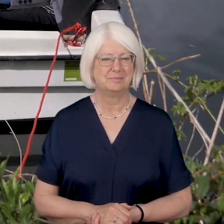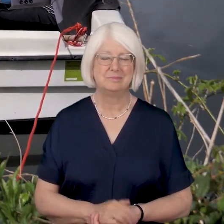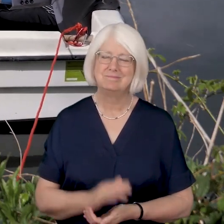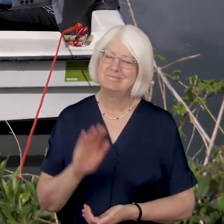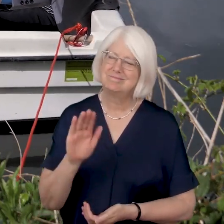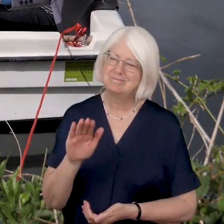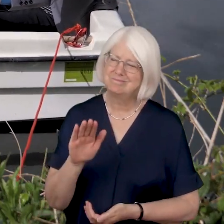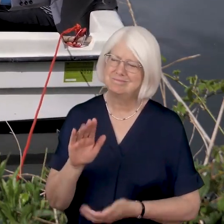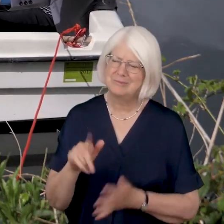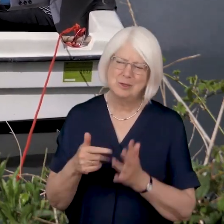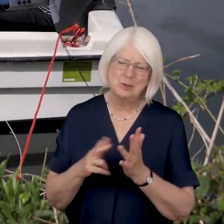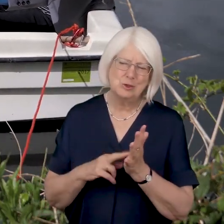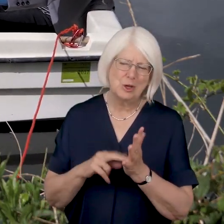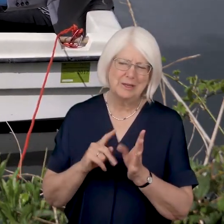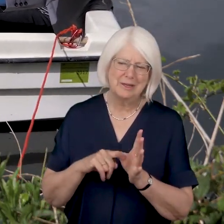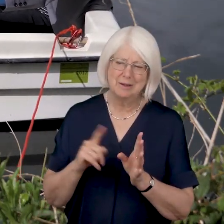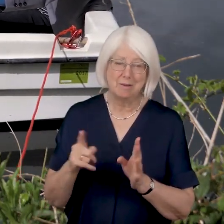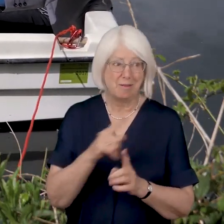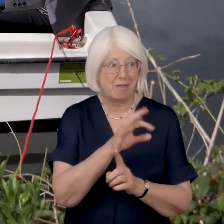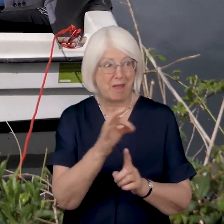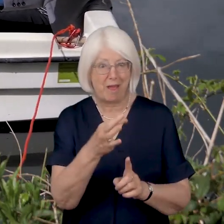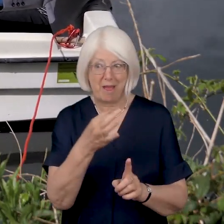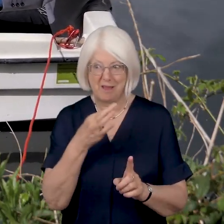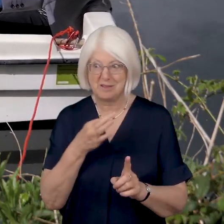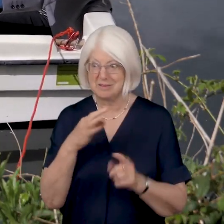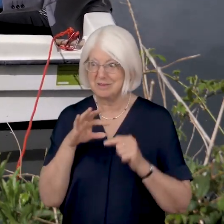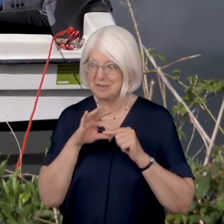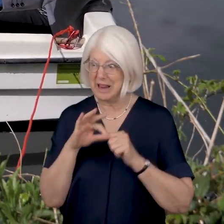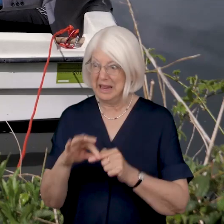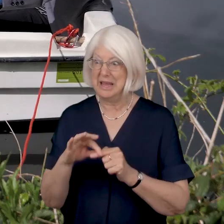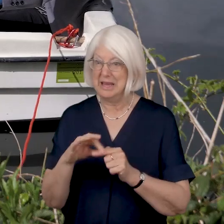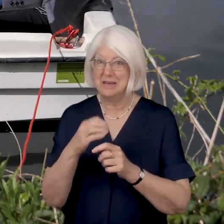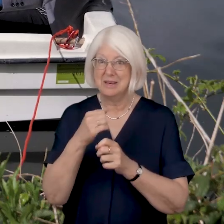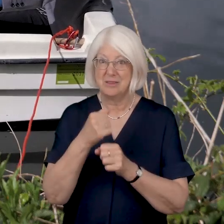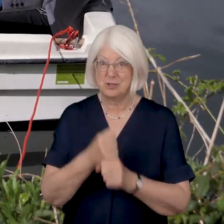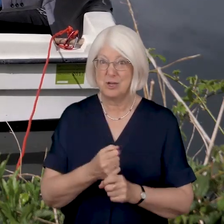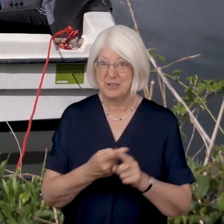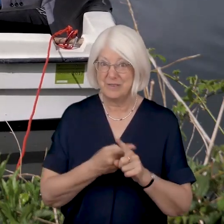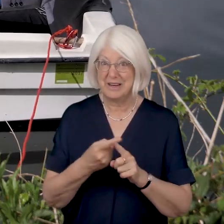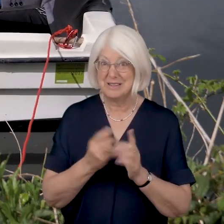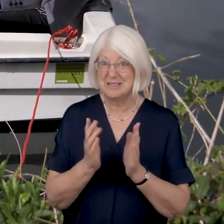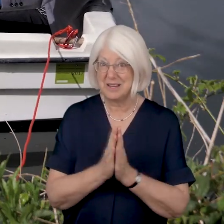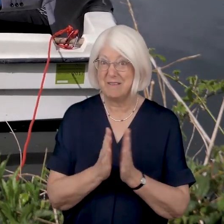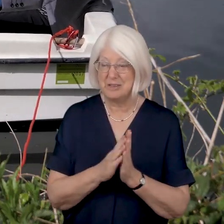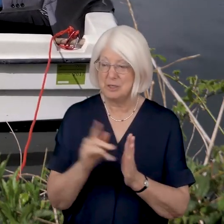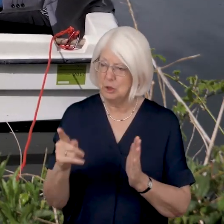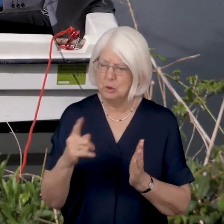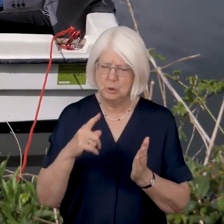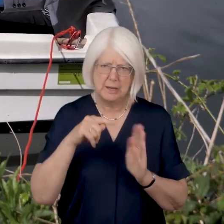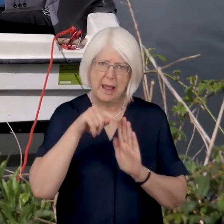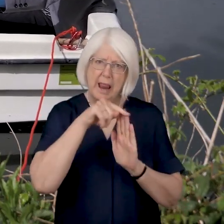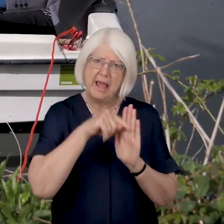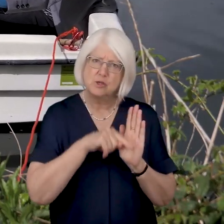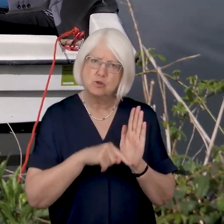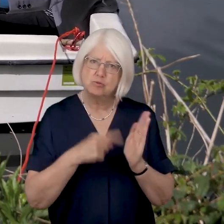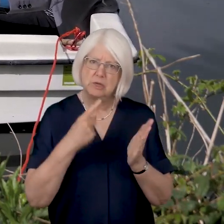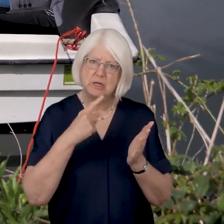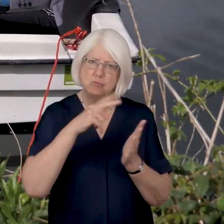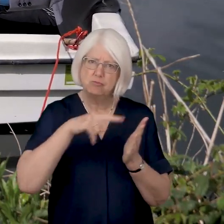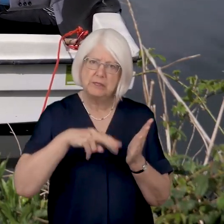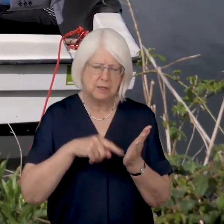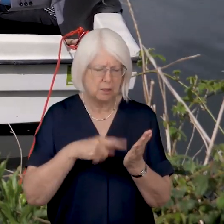So, Jonny, when we were asked to lead the service for the C of E and you looked up the lectionary reading for the day, you